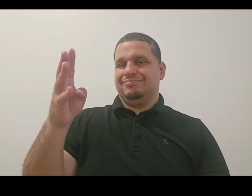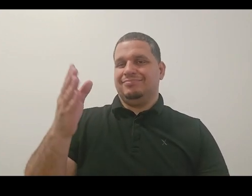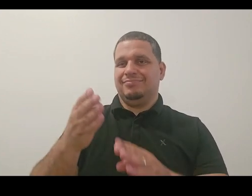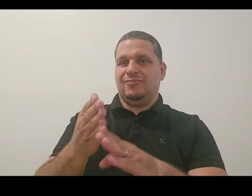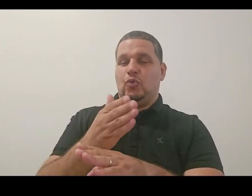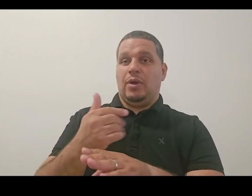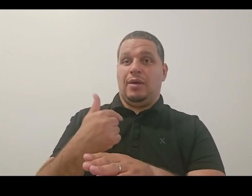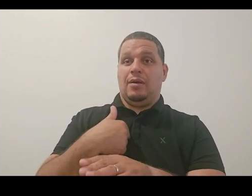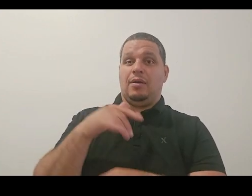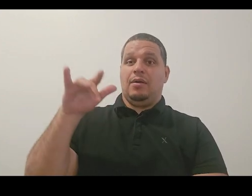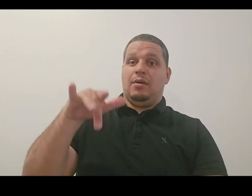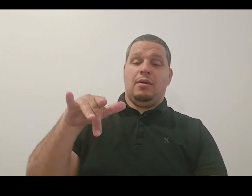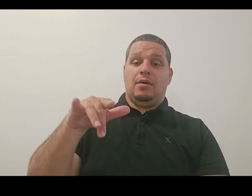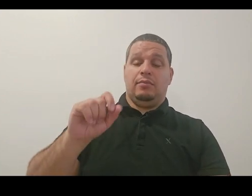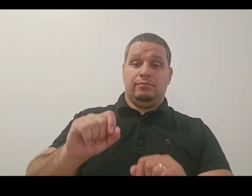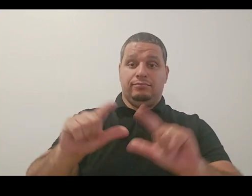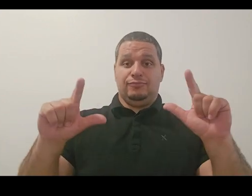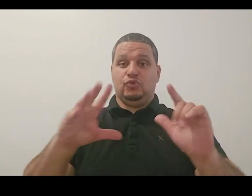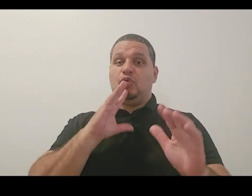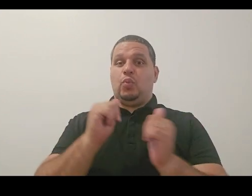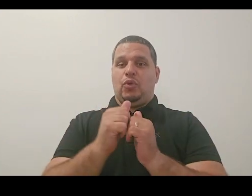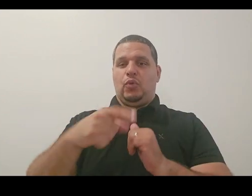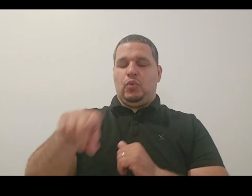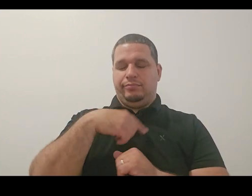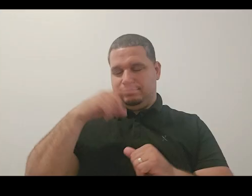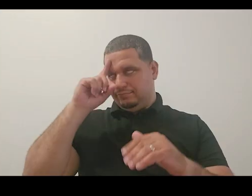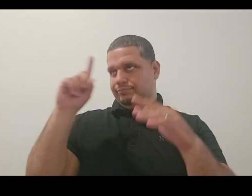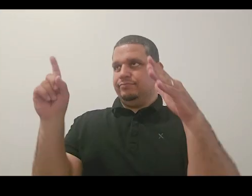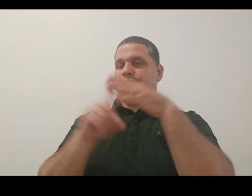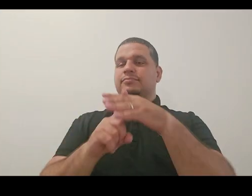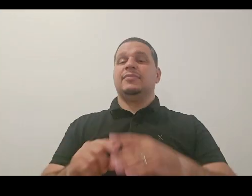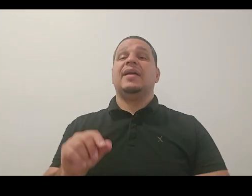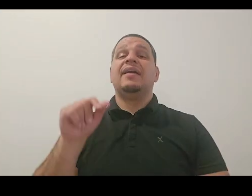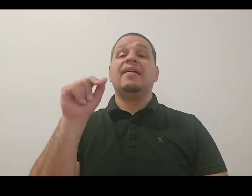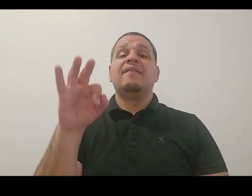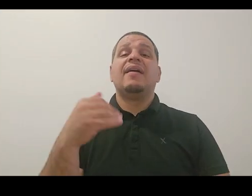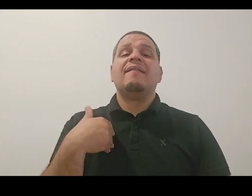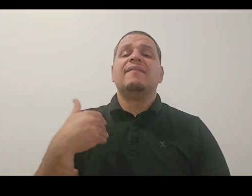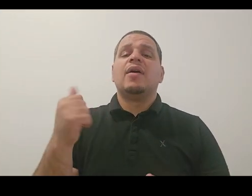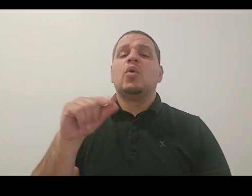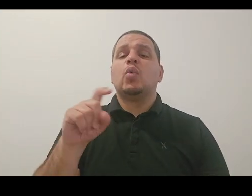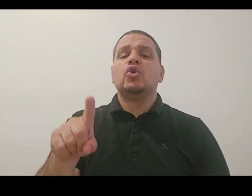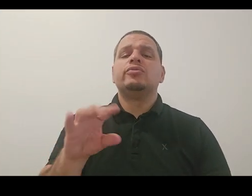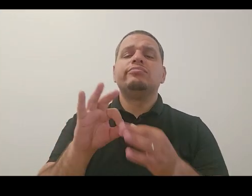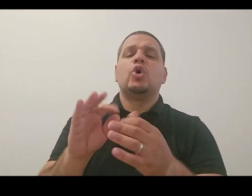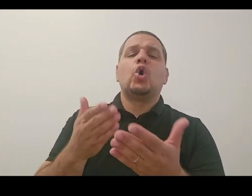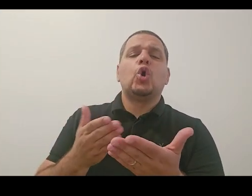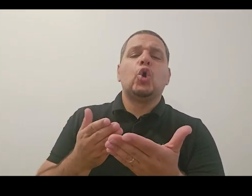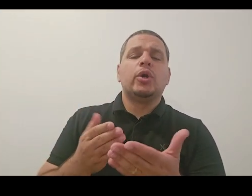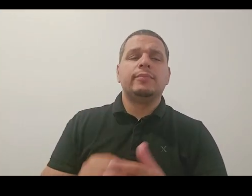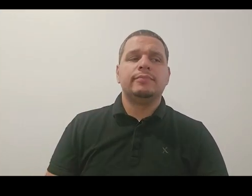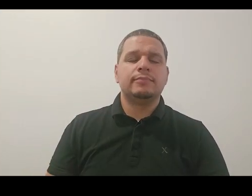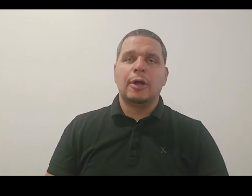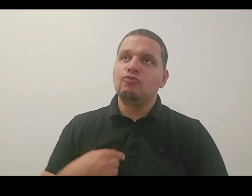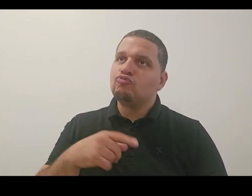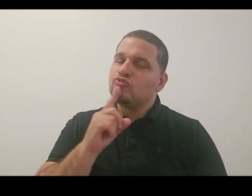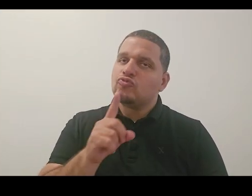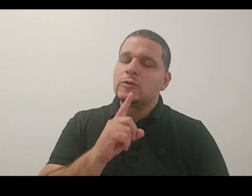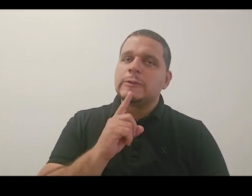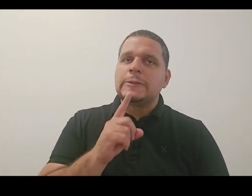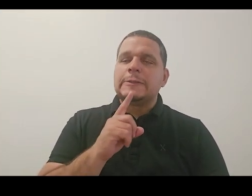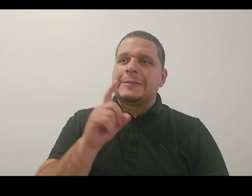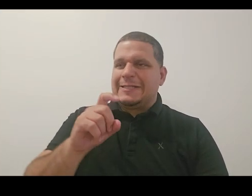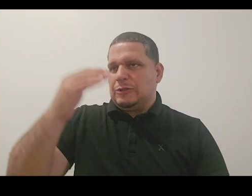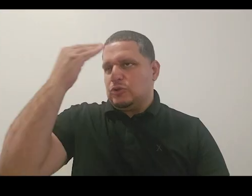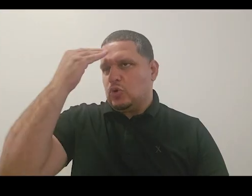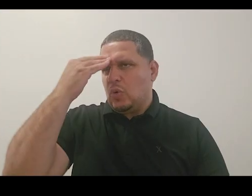with 2 seconds before turning on my computer today to talk to you guys. So if I have a question about cooking, say